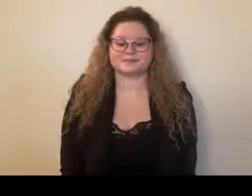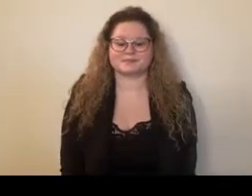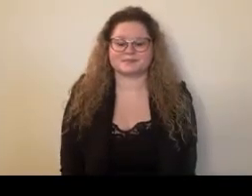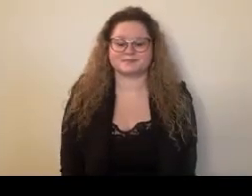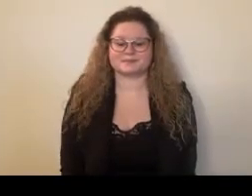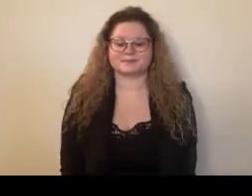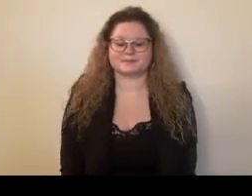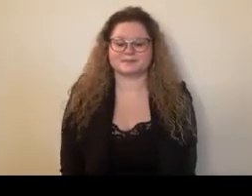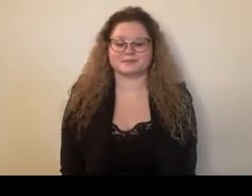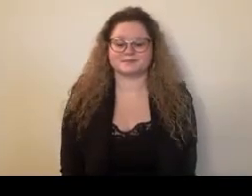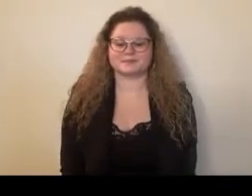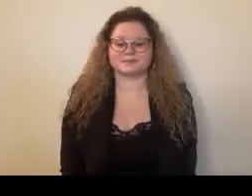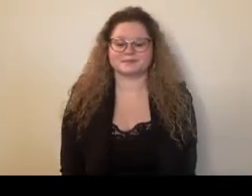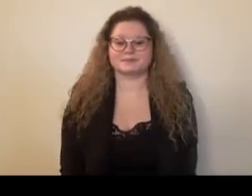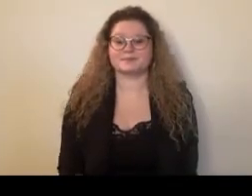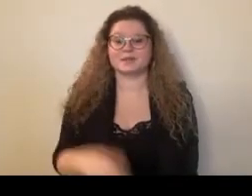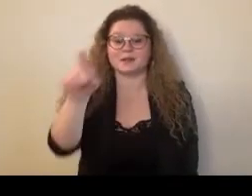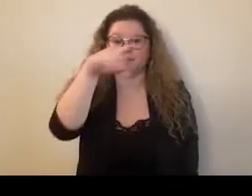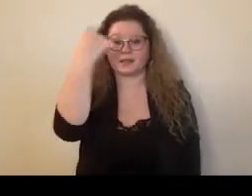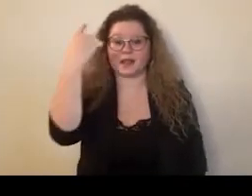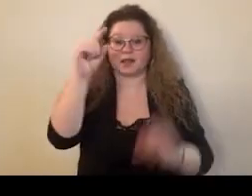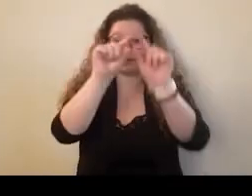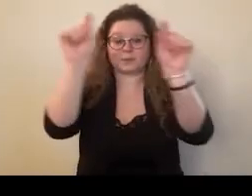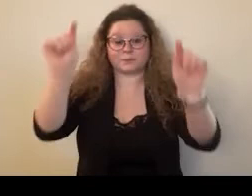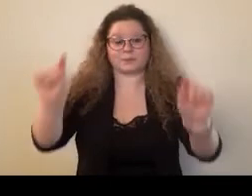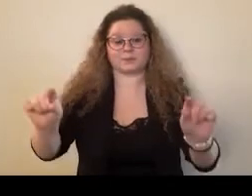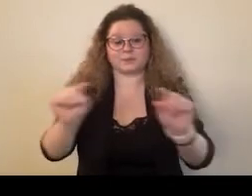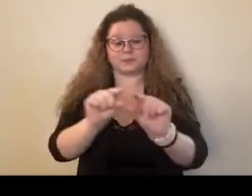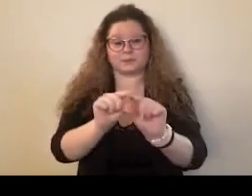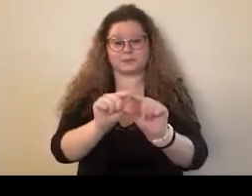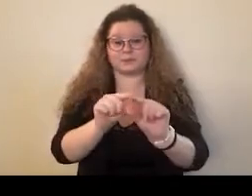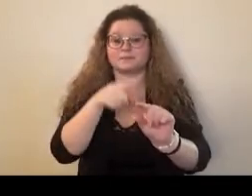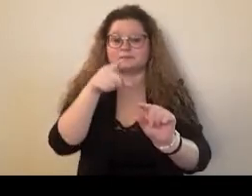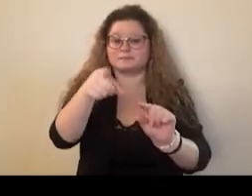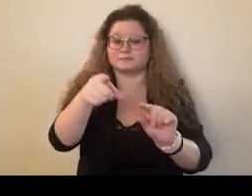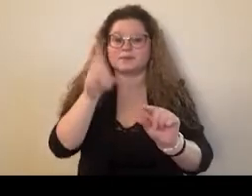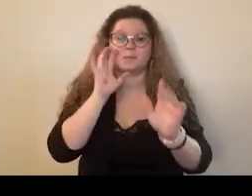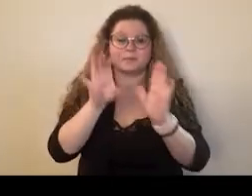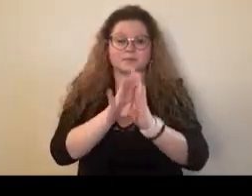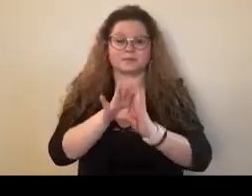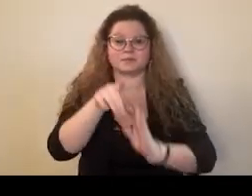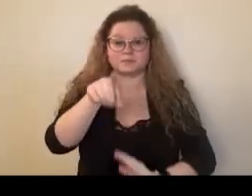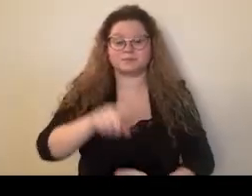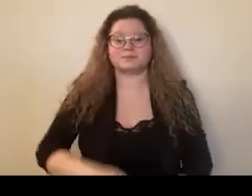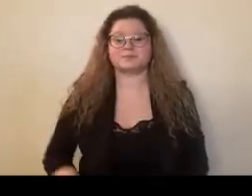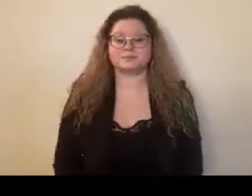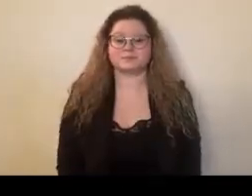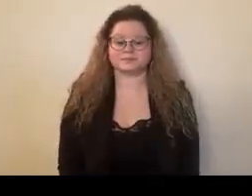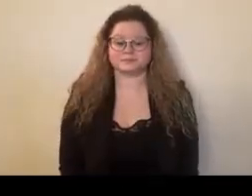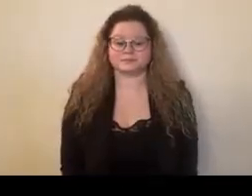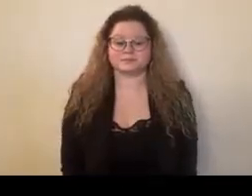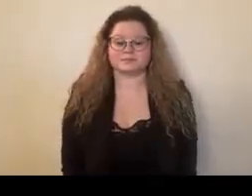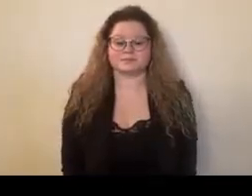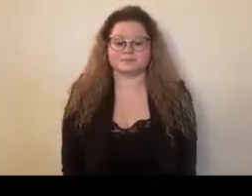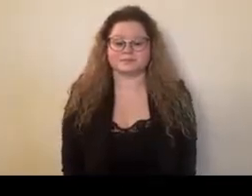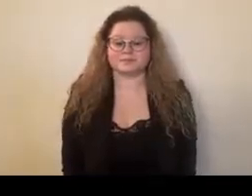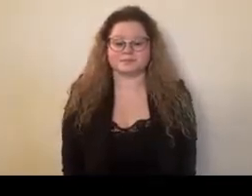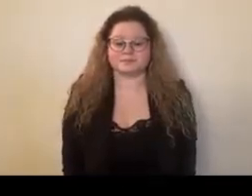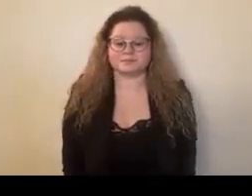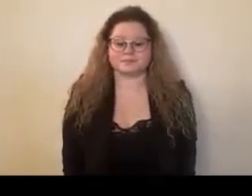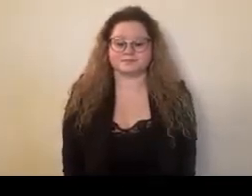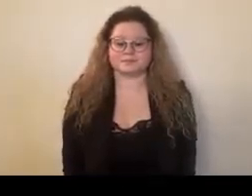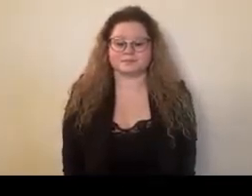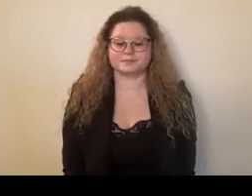A black frame holds a white mat, inside which is a colour photograph. In the photograph is